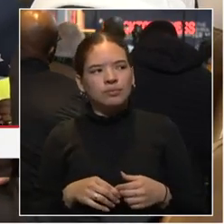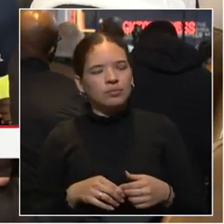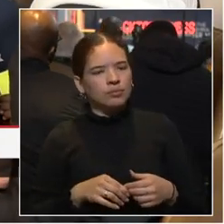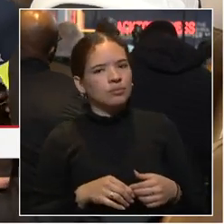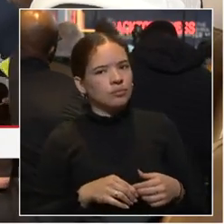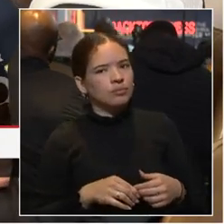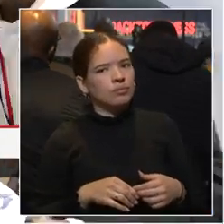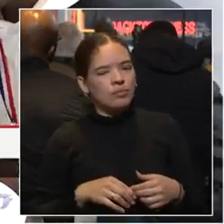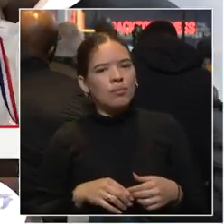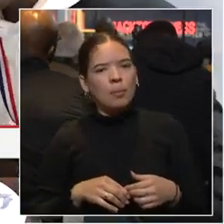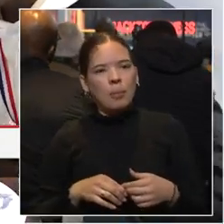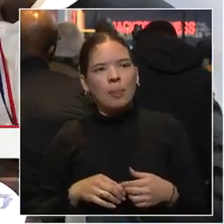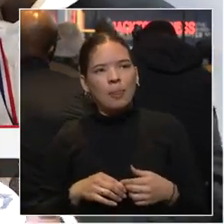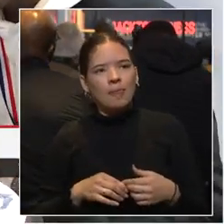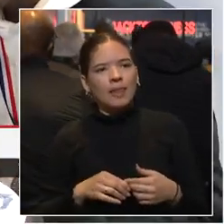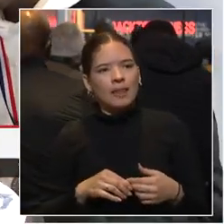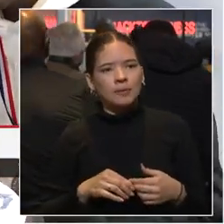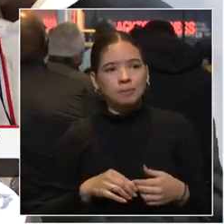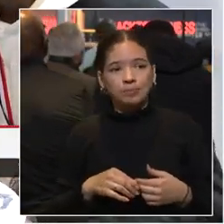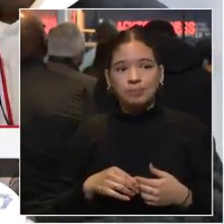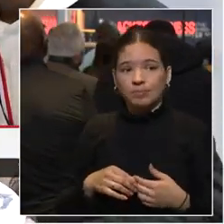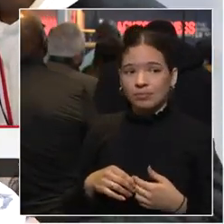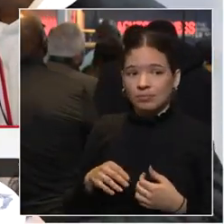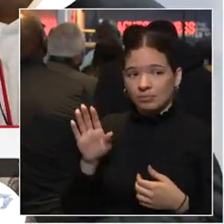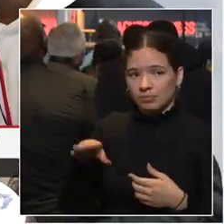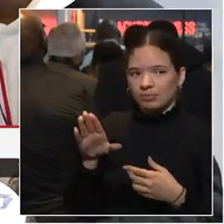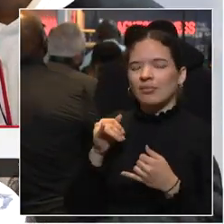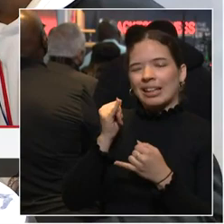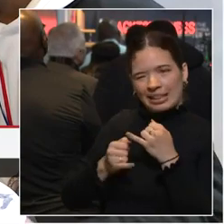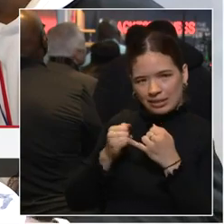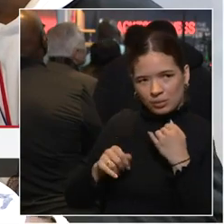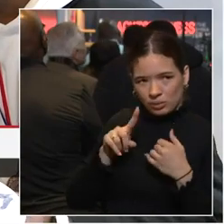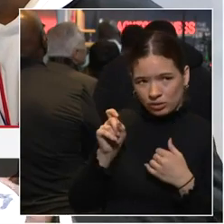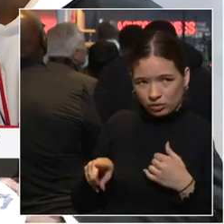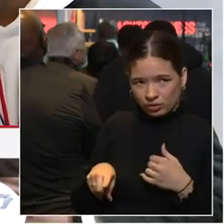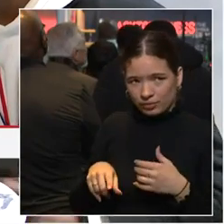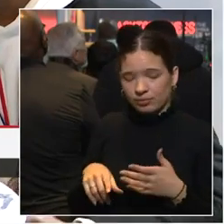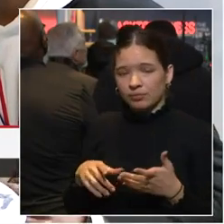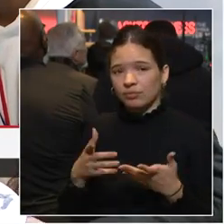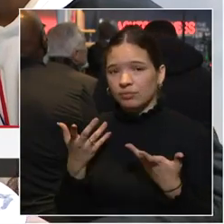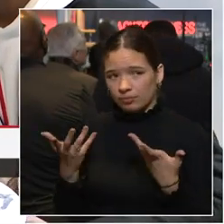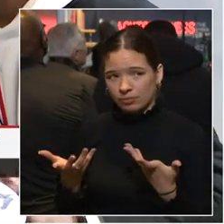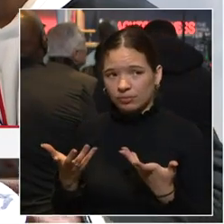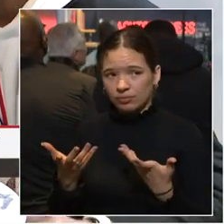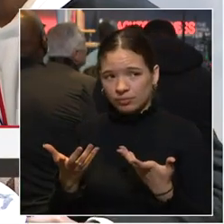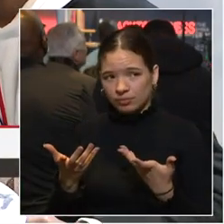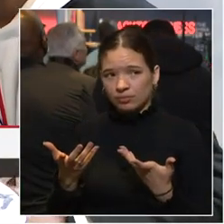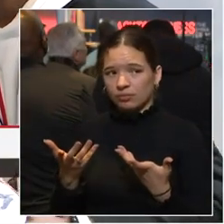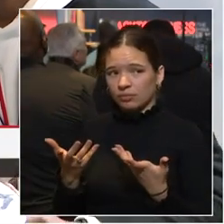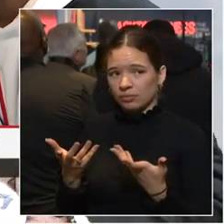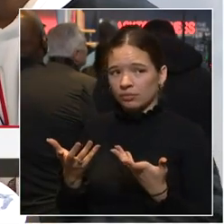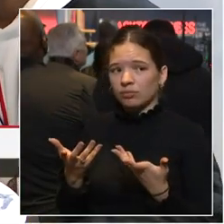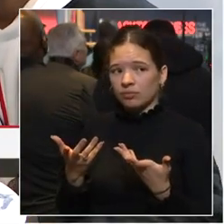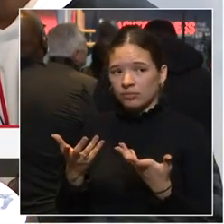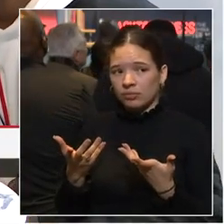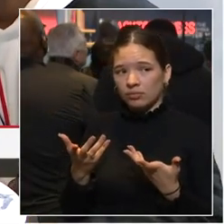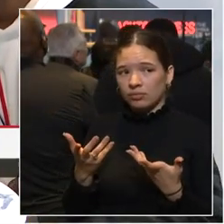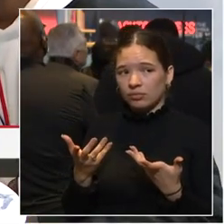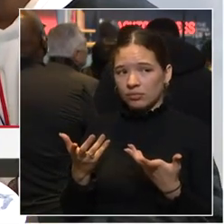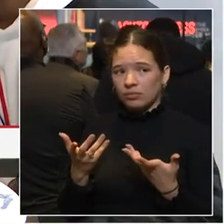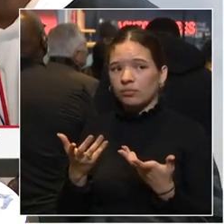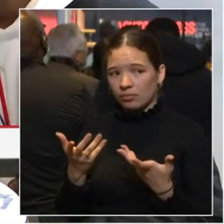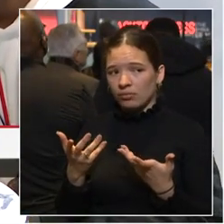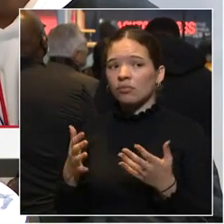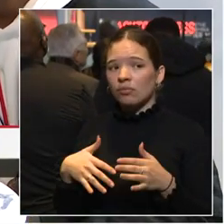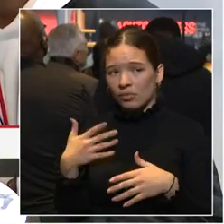And my last question is, what was the best work-related advice that you all have